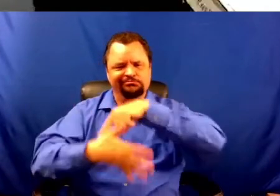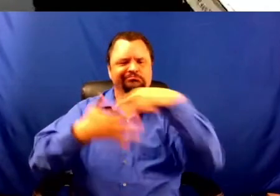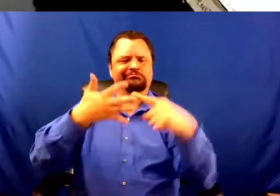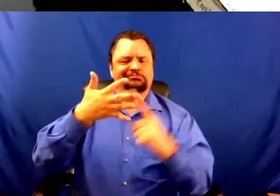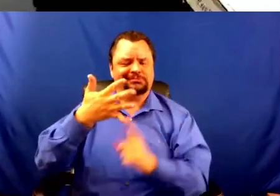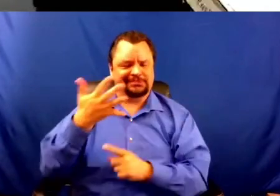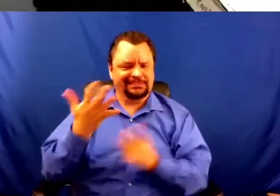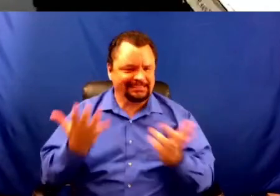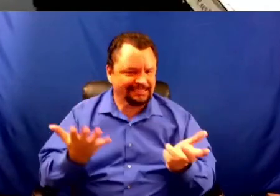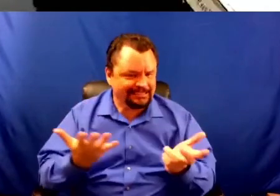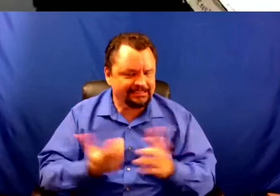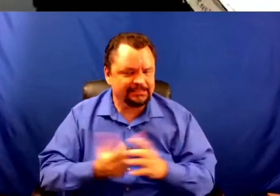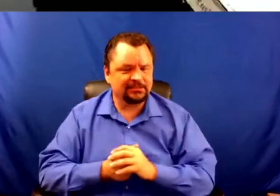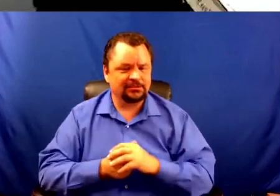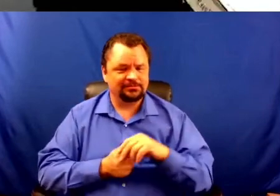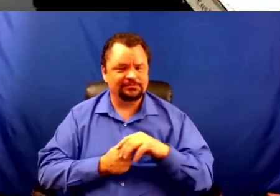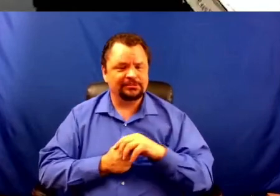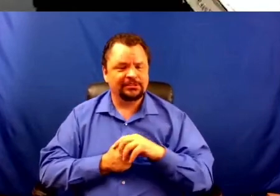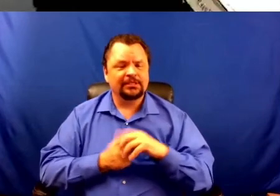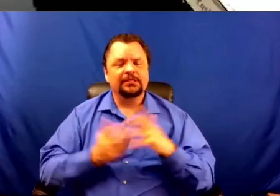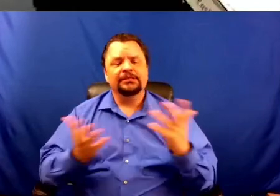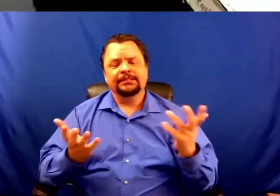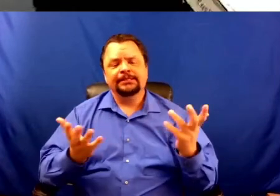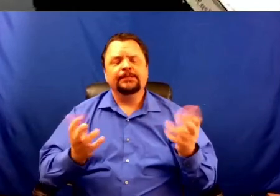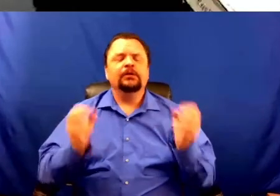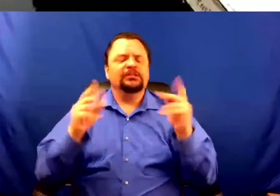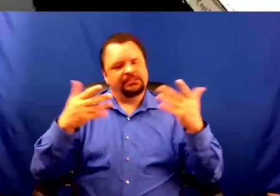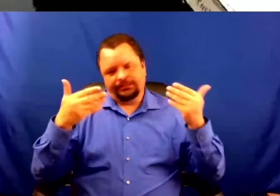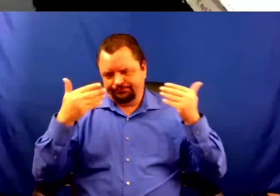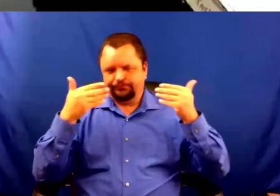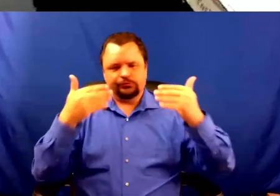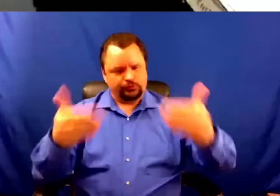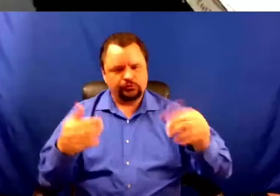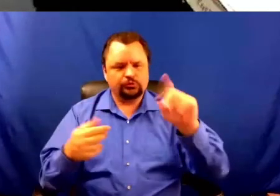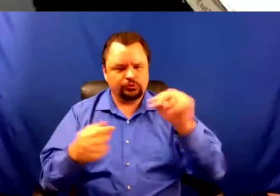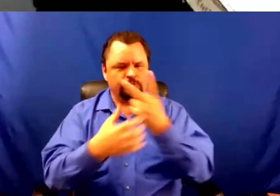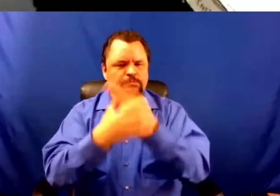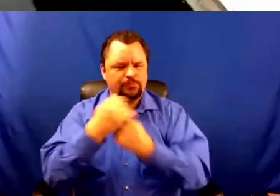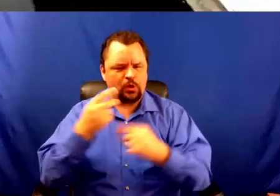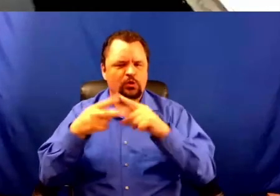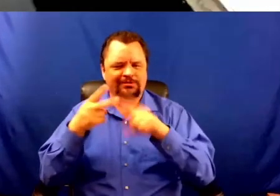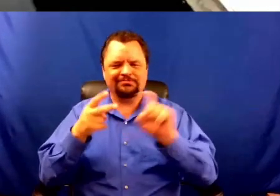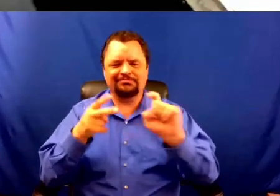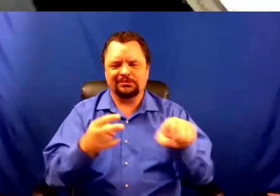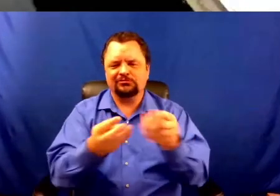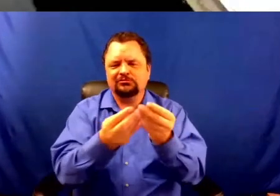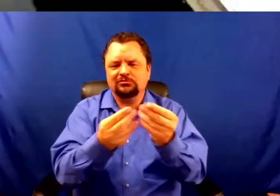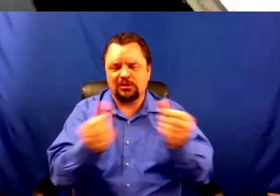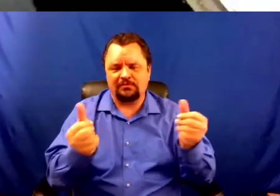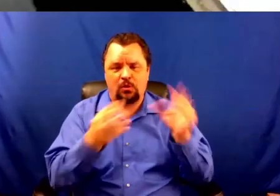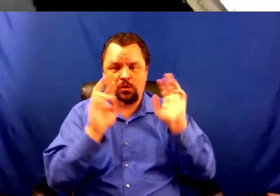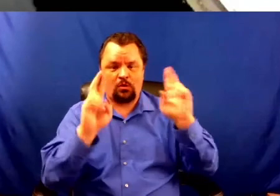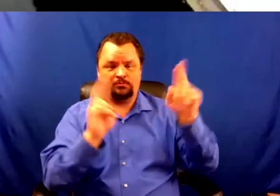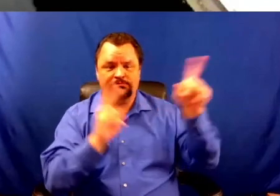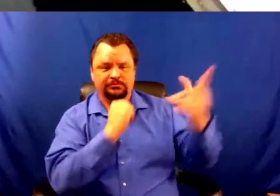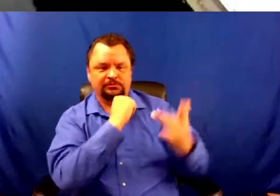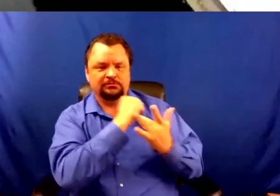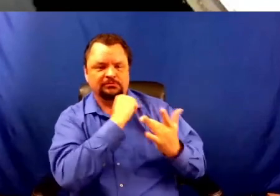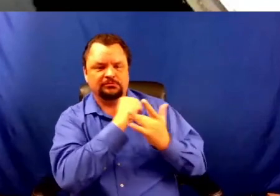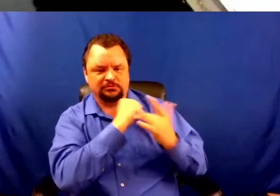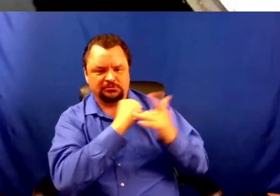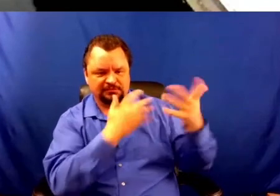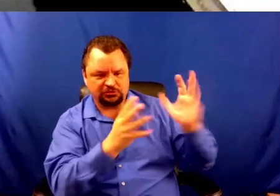2021 and. Why don't we do both? Let's ask her to, I think we solved our technical problems. Let's ask her to give us